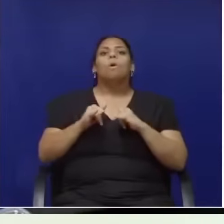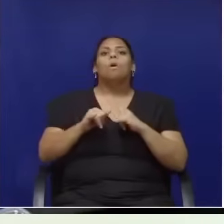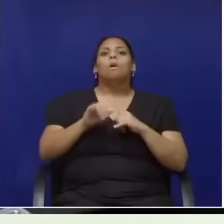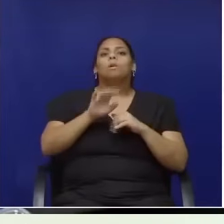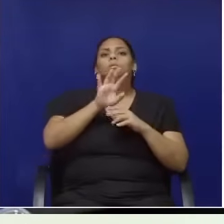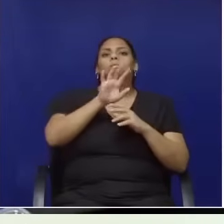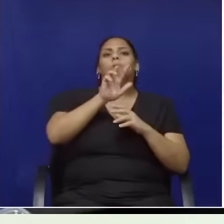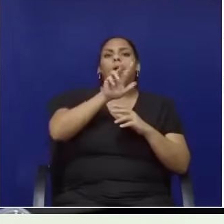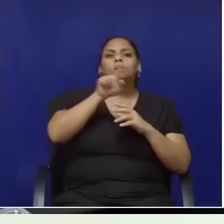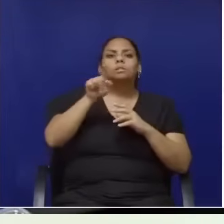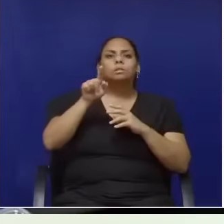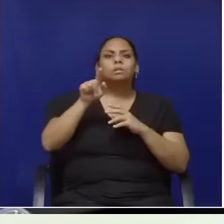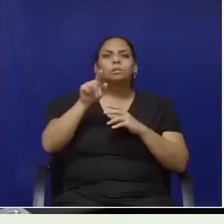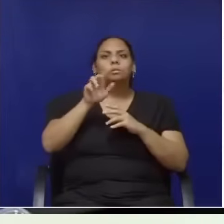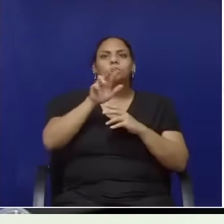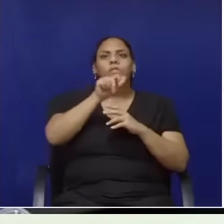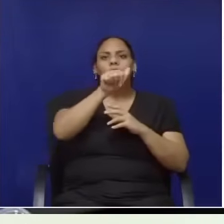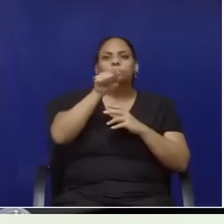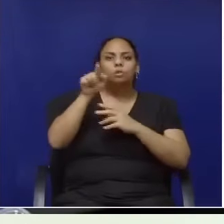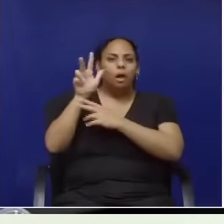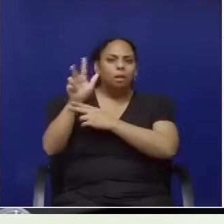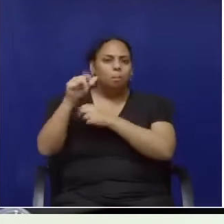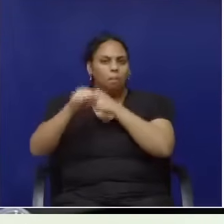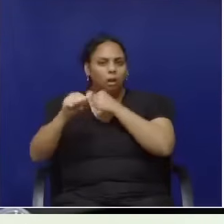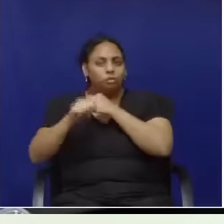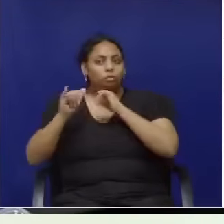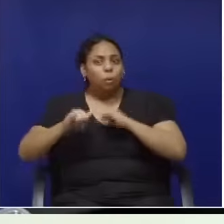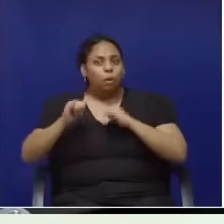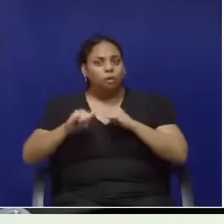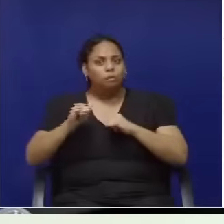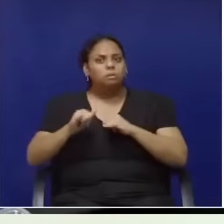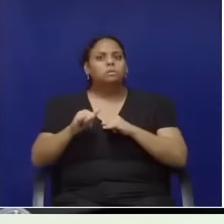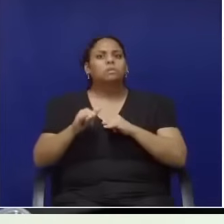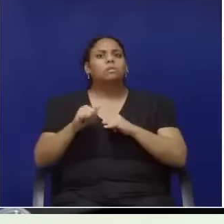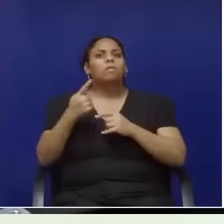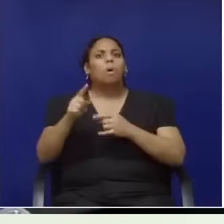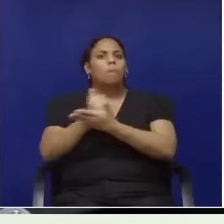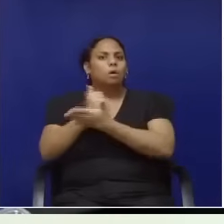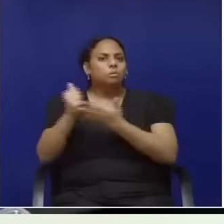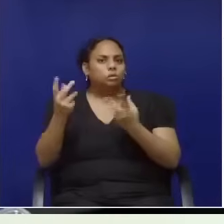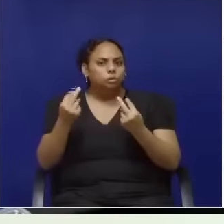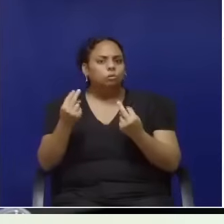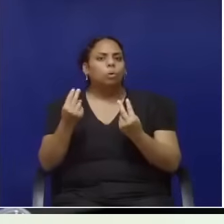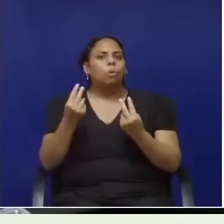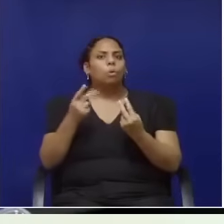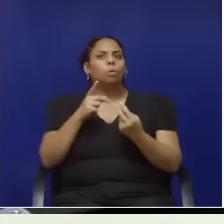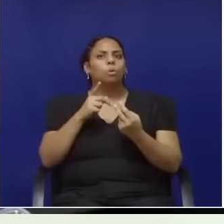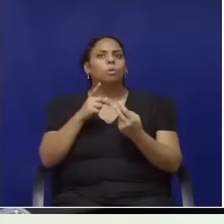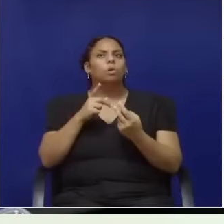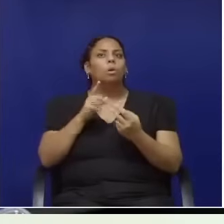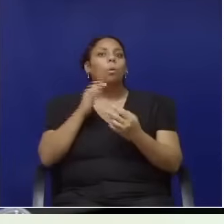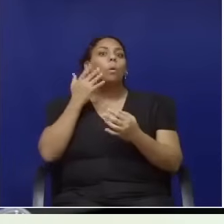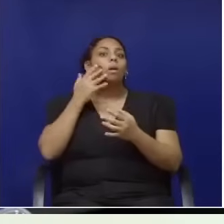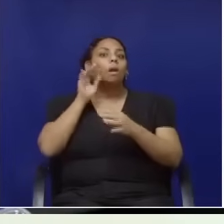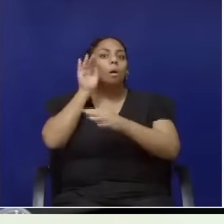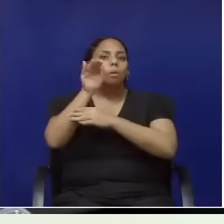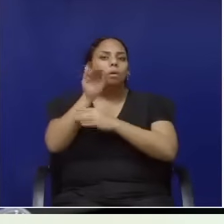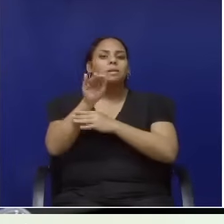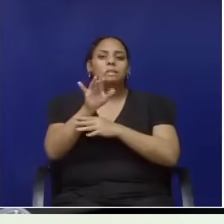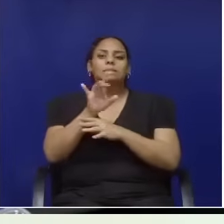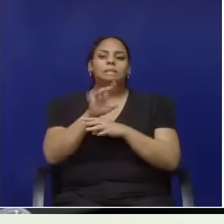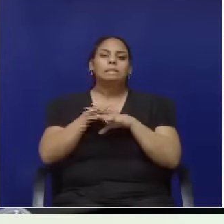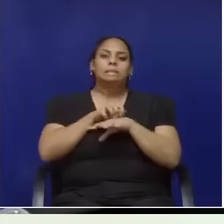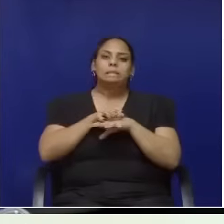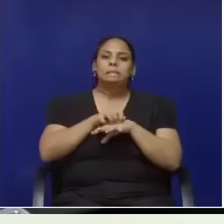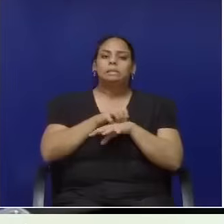the turnaround time of the department to get South Africans their passports when they are abroad, is really